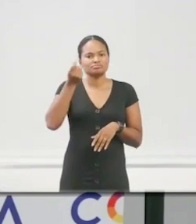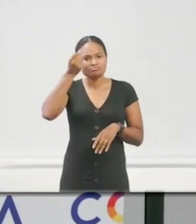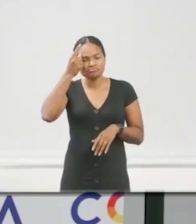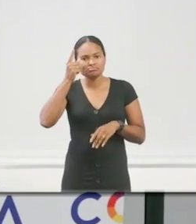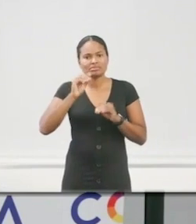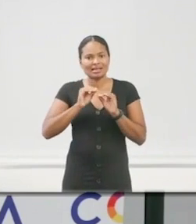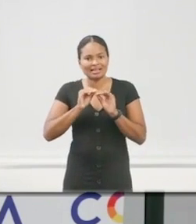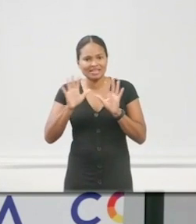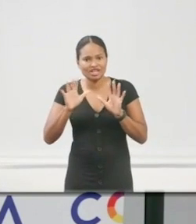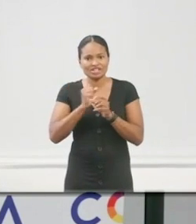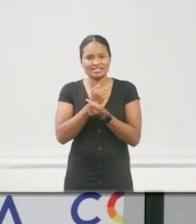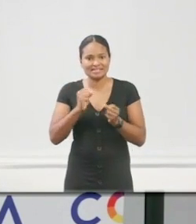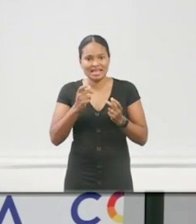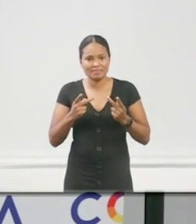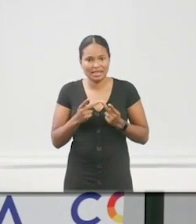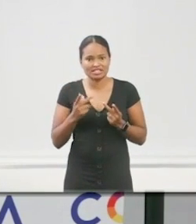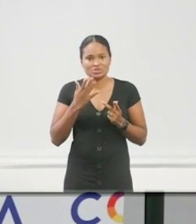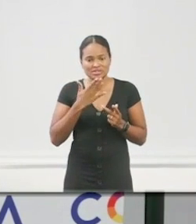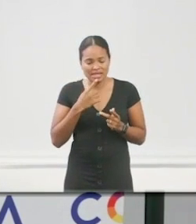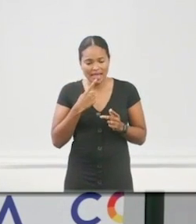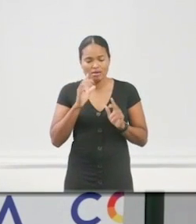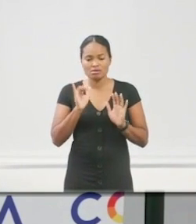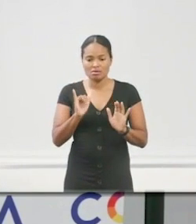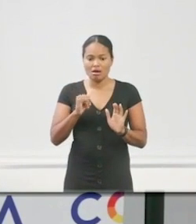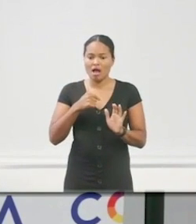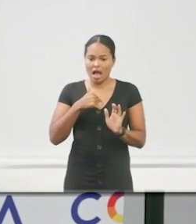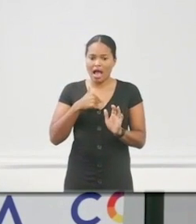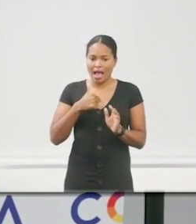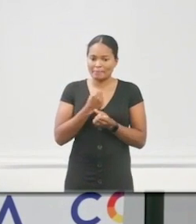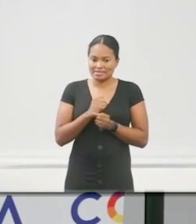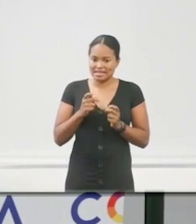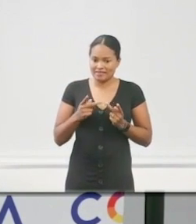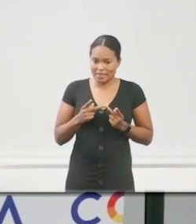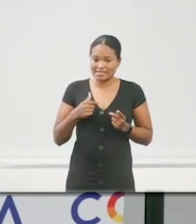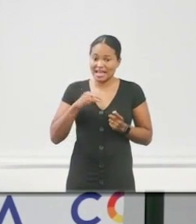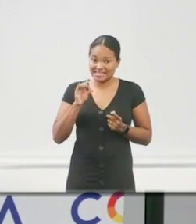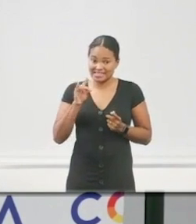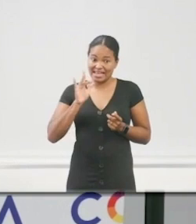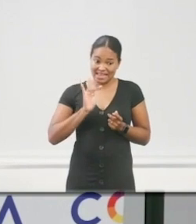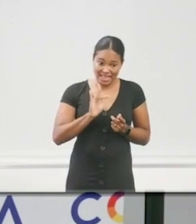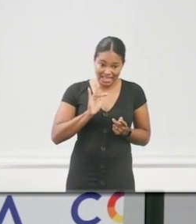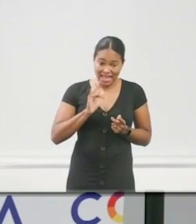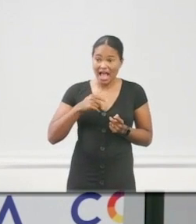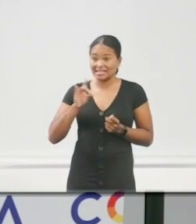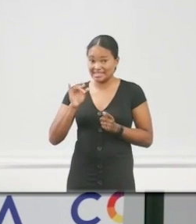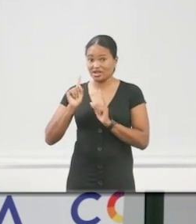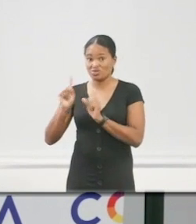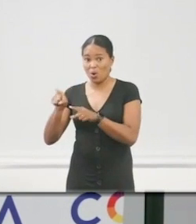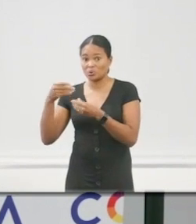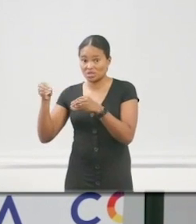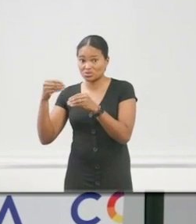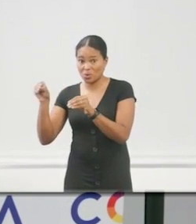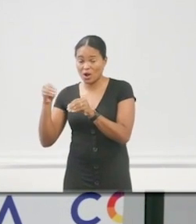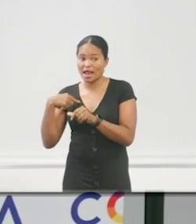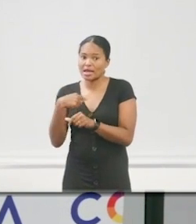to say, I think I made a mistake here. I did click the link. I did go to the store. And for us as